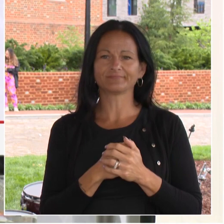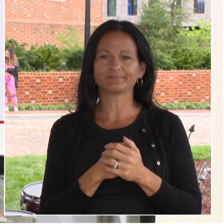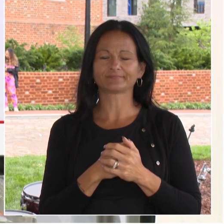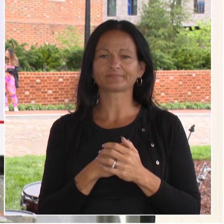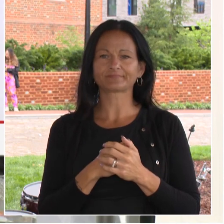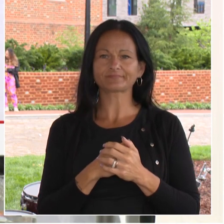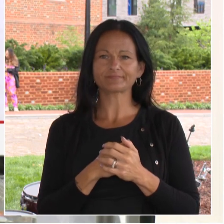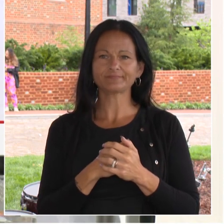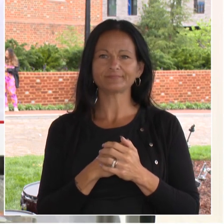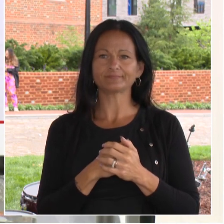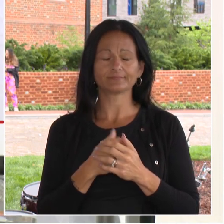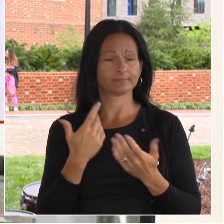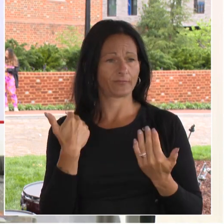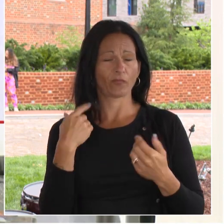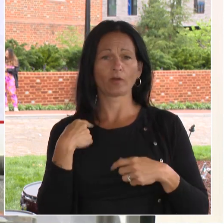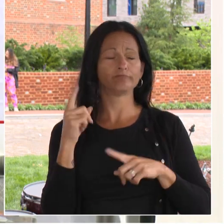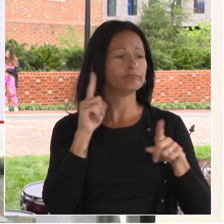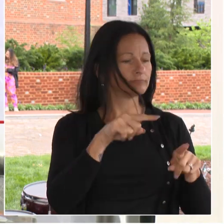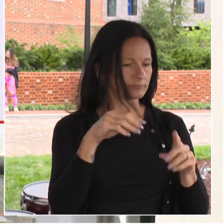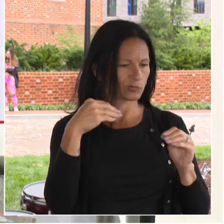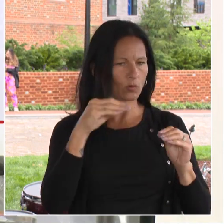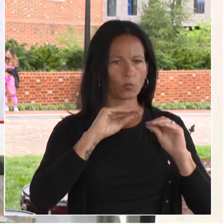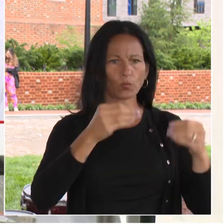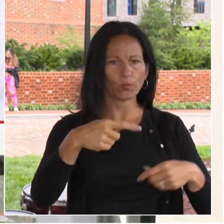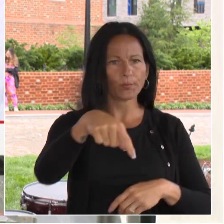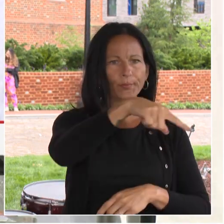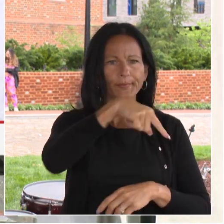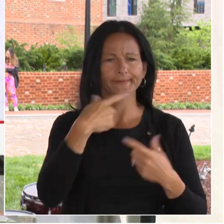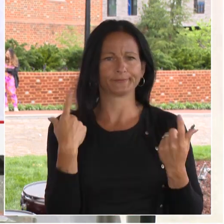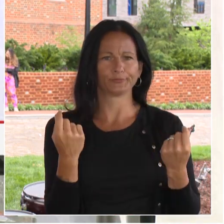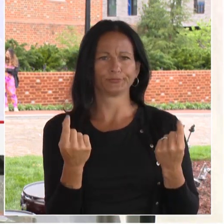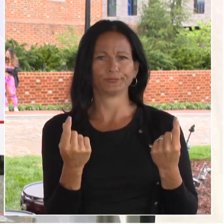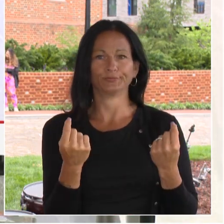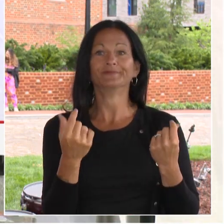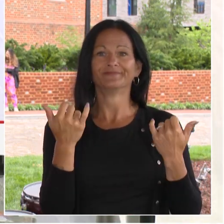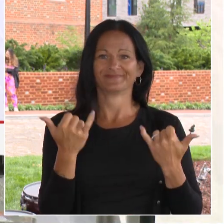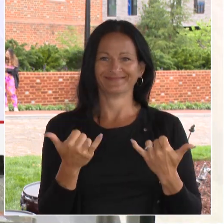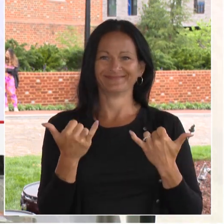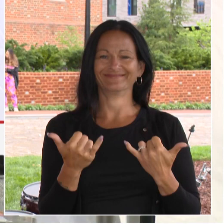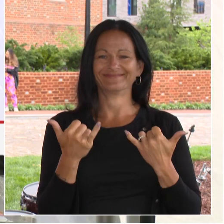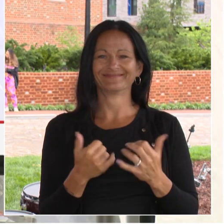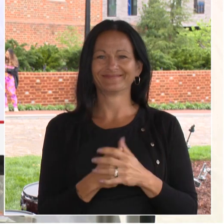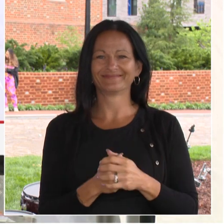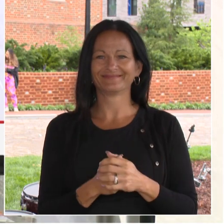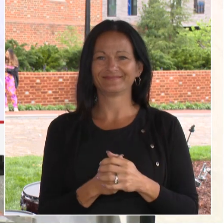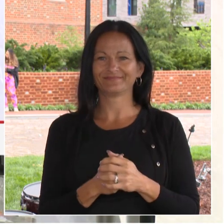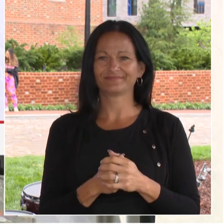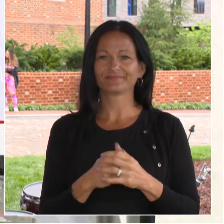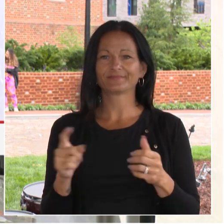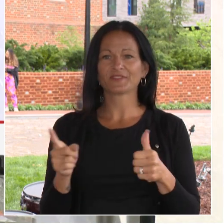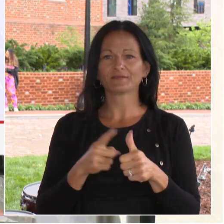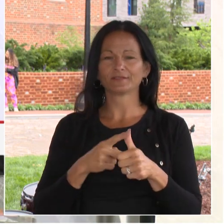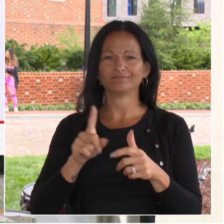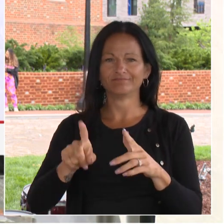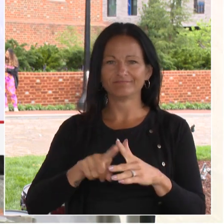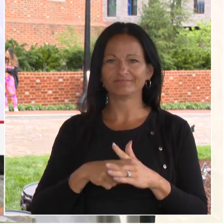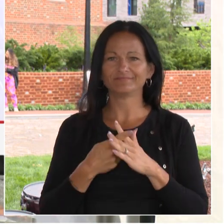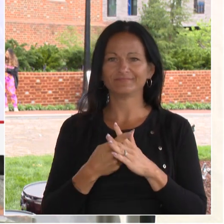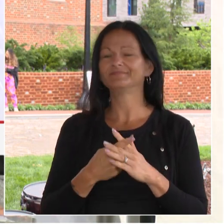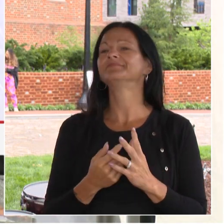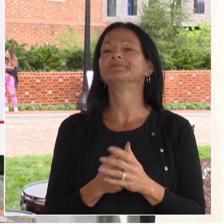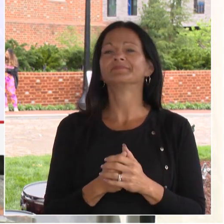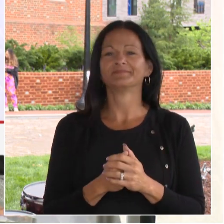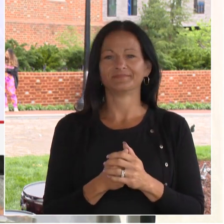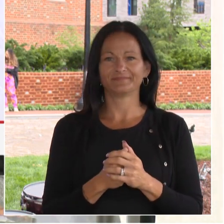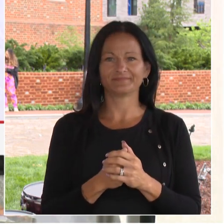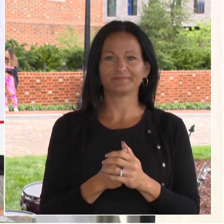City Ridge Wegmans. This is Roadside's fourth Wegmans. So this is a relationship that we built over the last